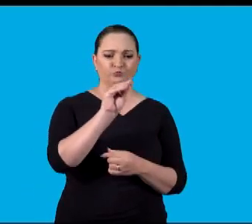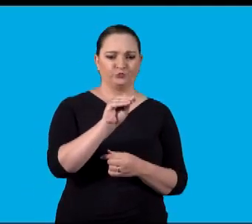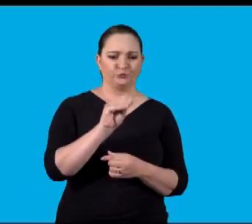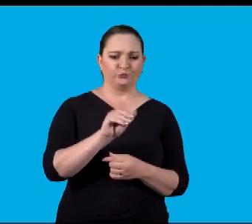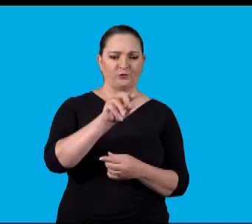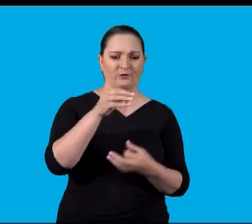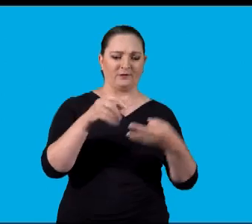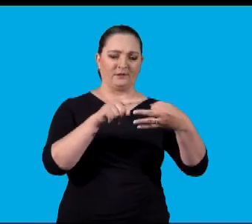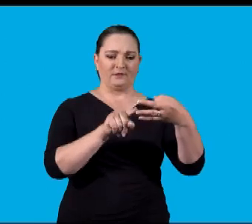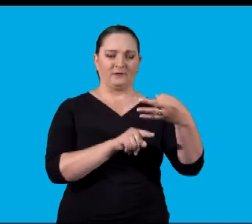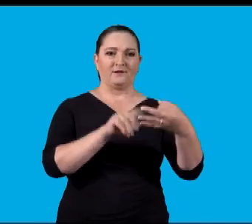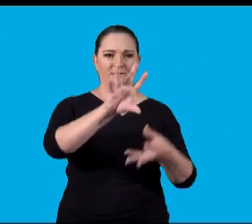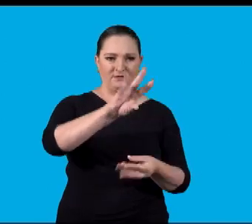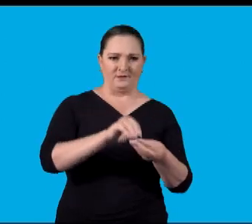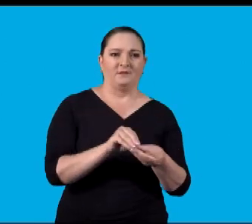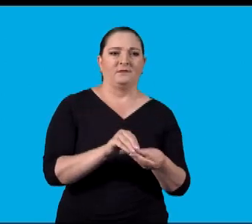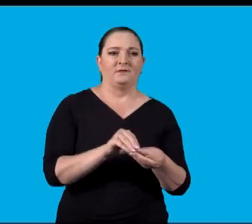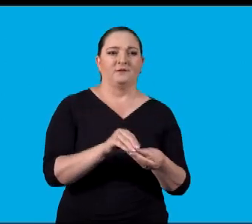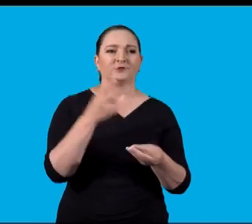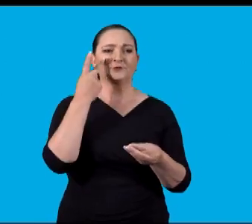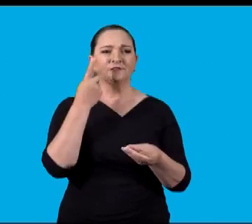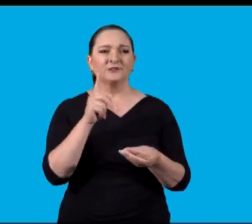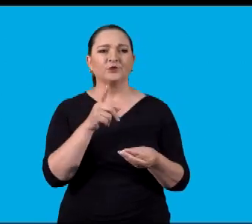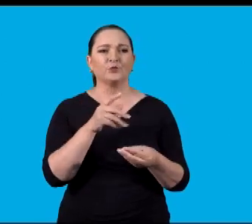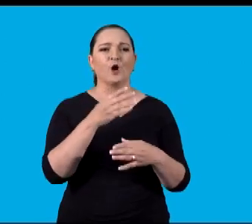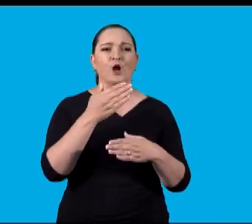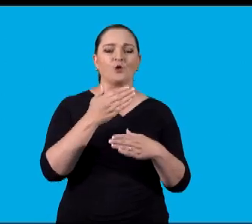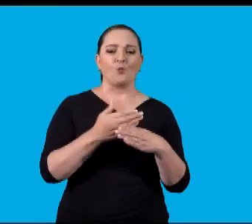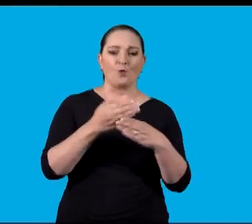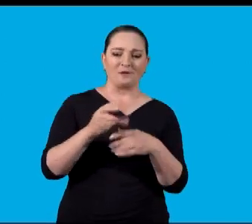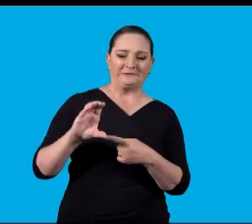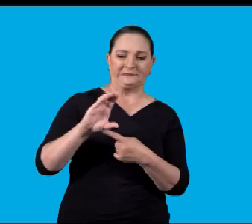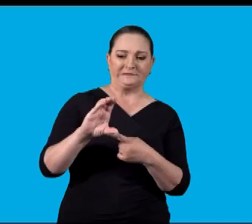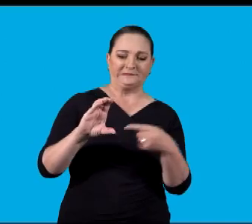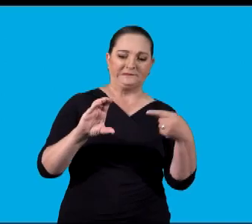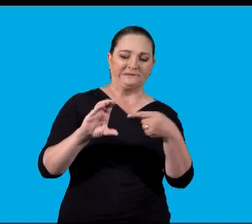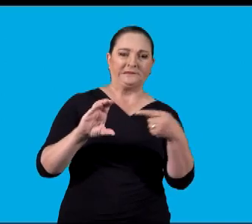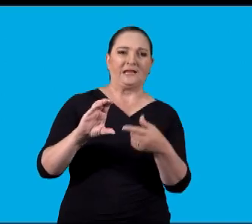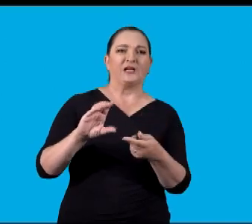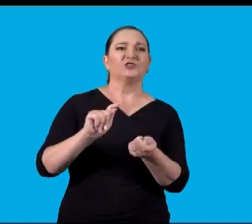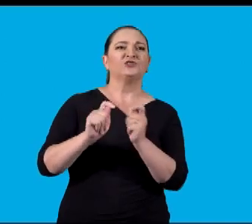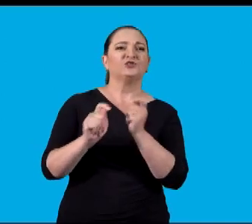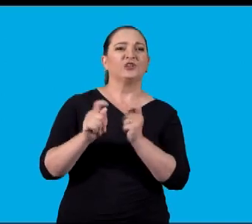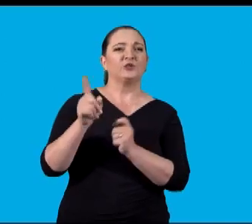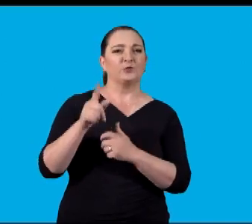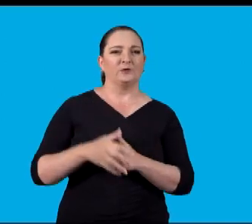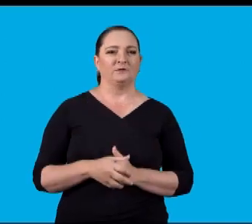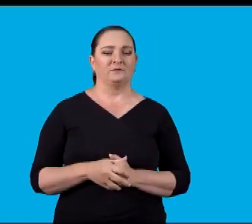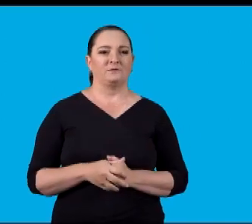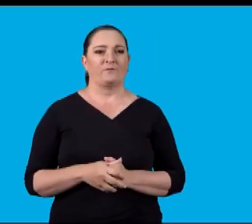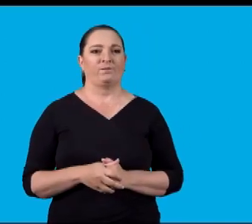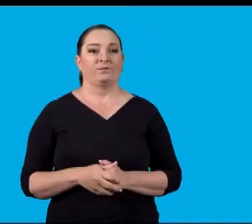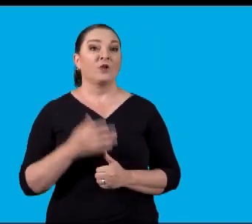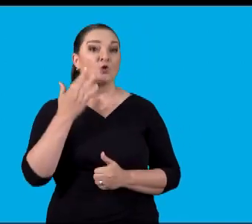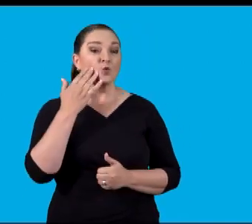add these three figures to give you your changes in working capital. And then eventually this is what I end up